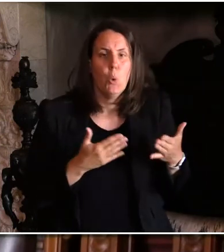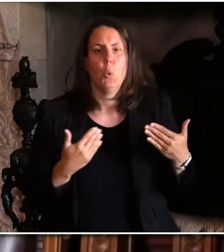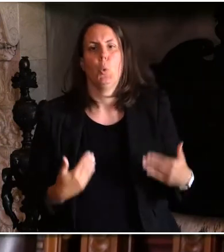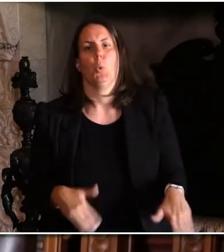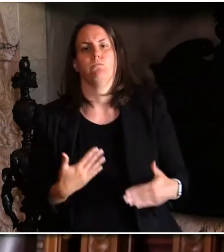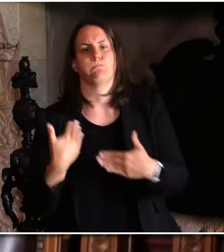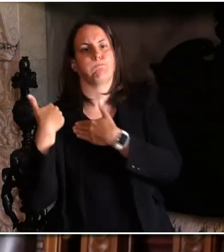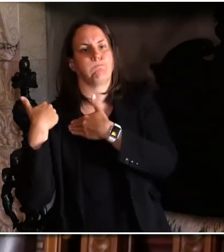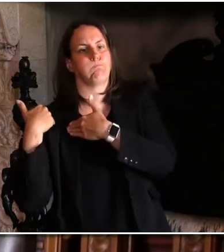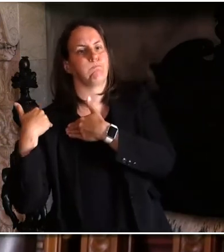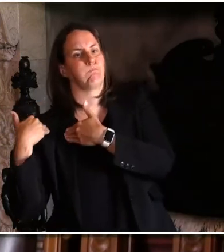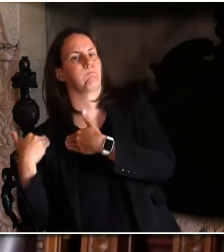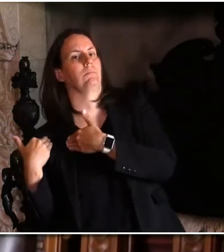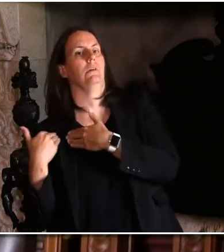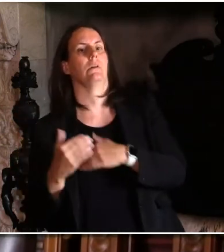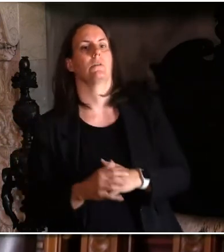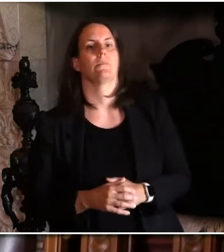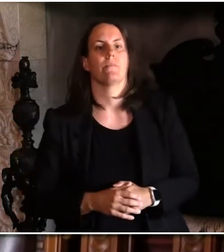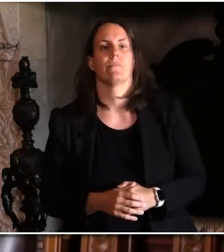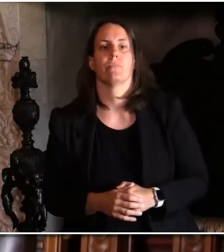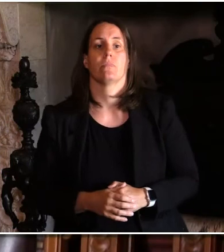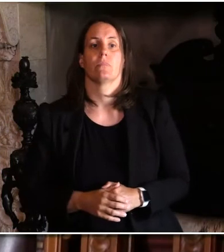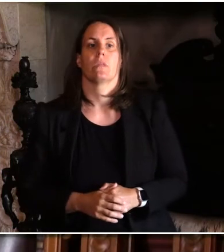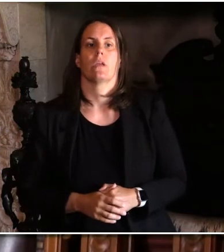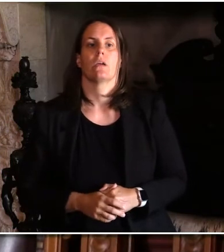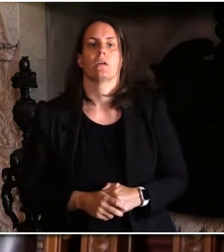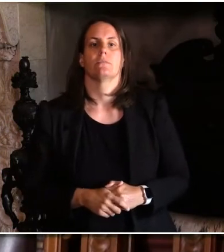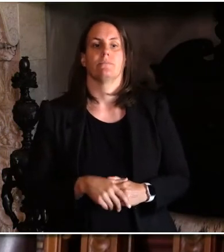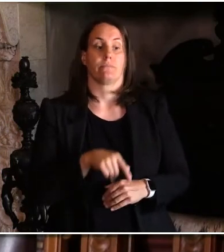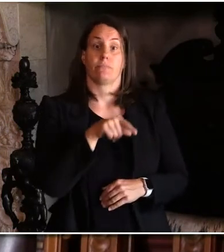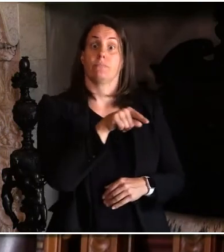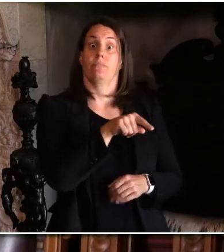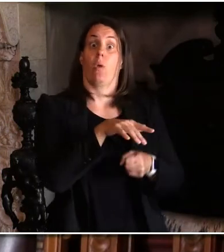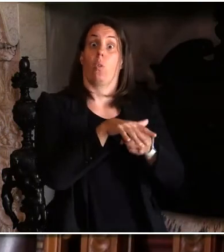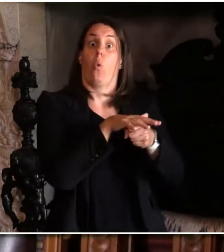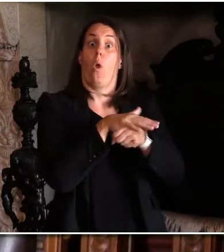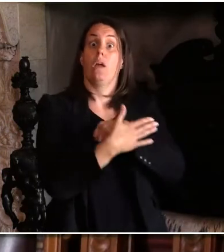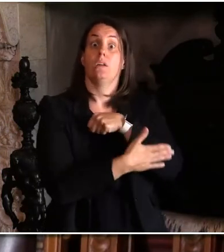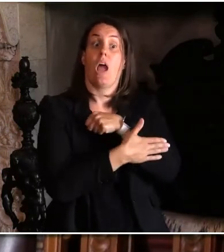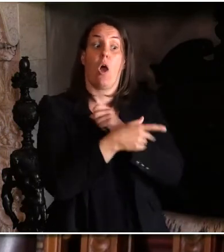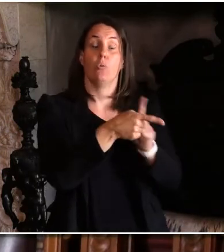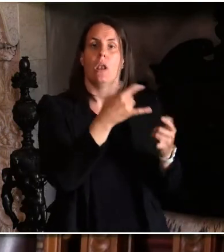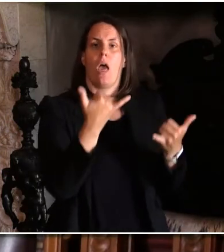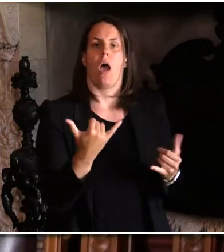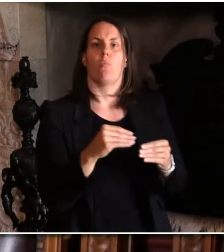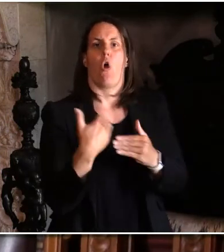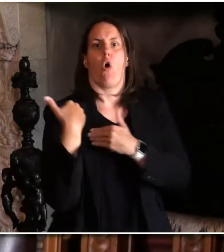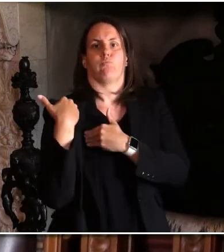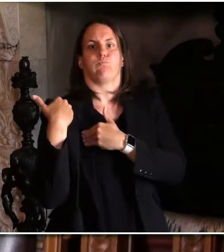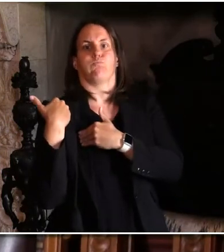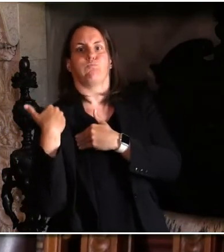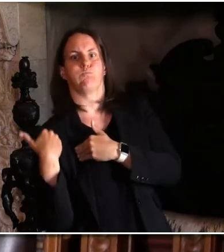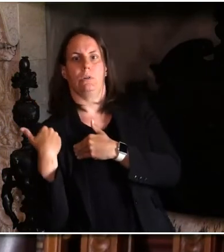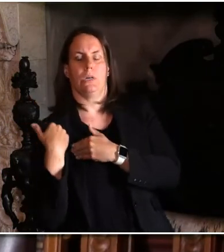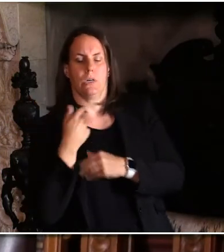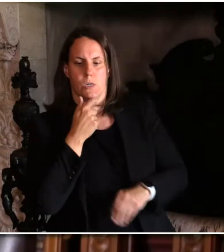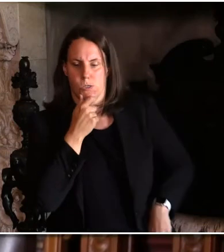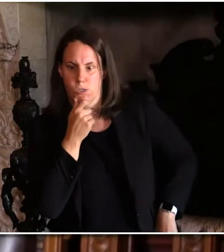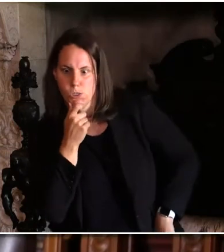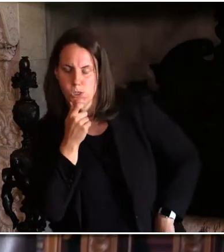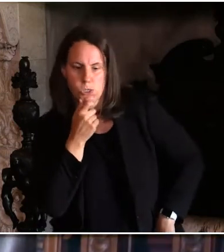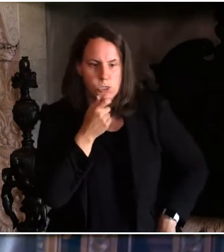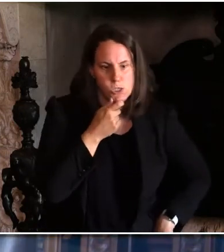confident and will continue to support local public health officers to make the tough decisions they need to make in order to keep us healthy and safe.